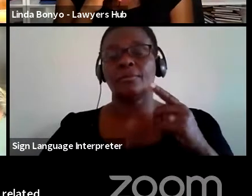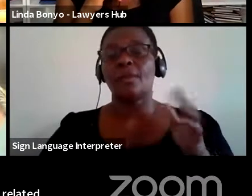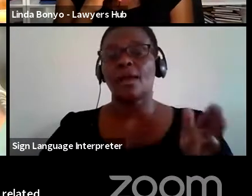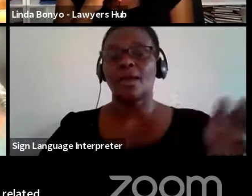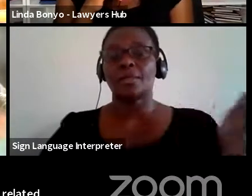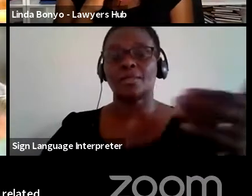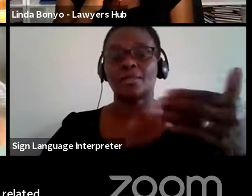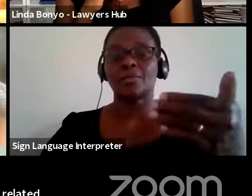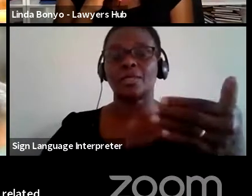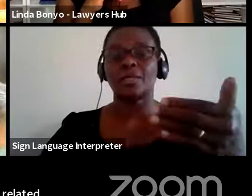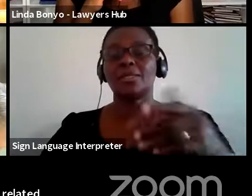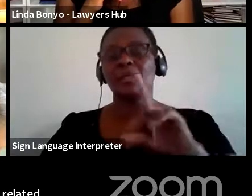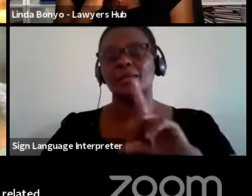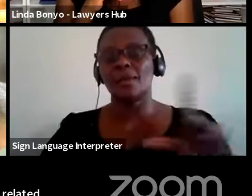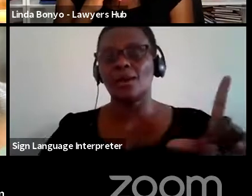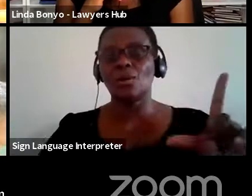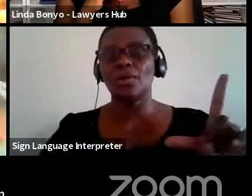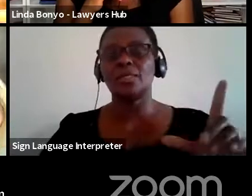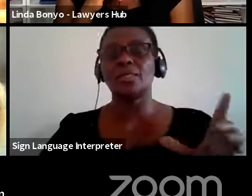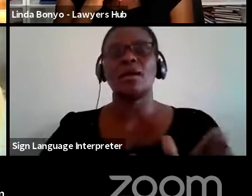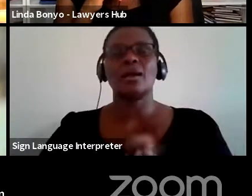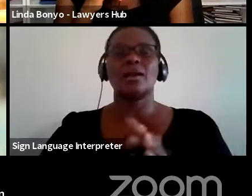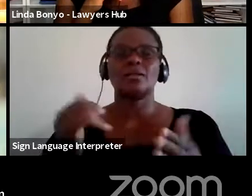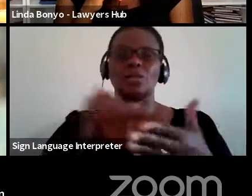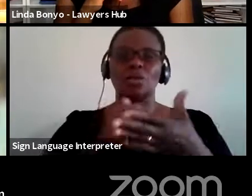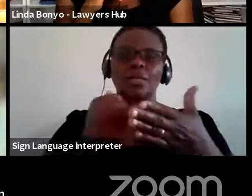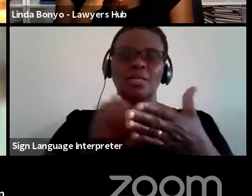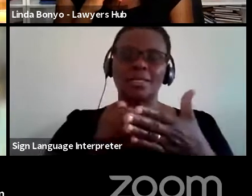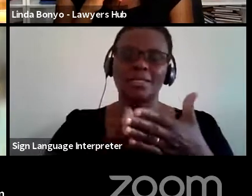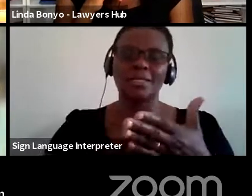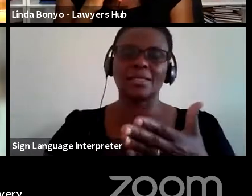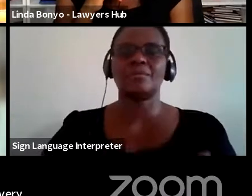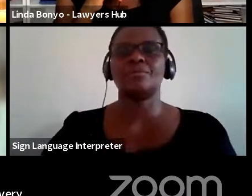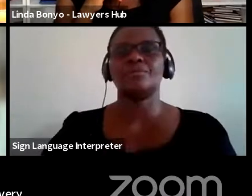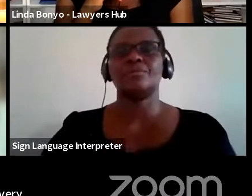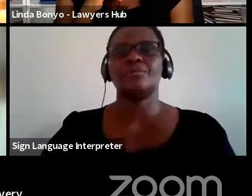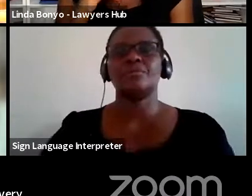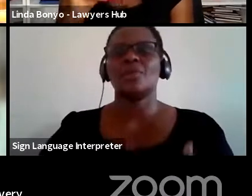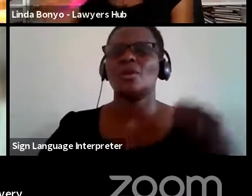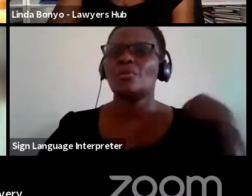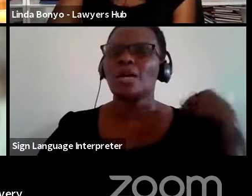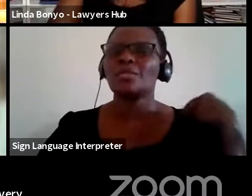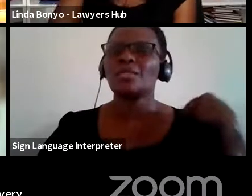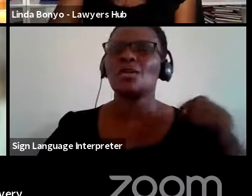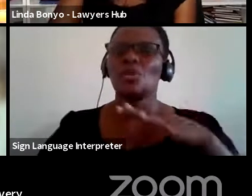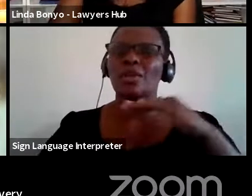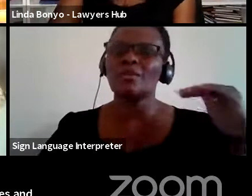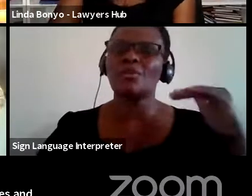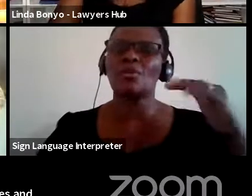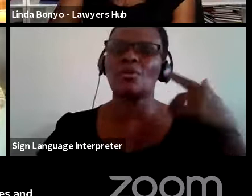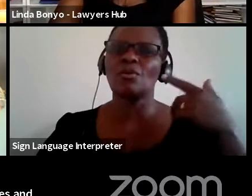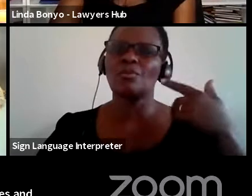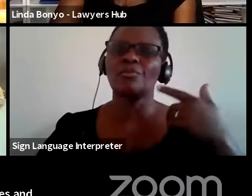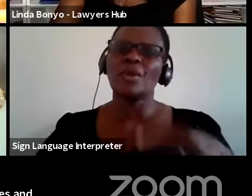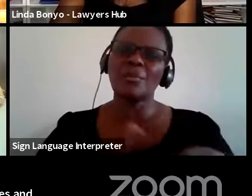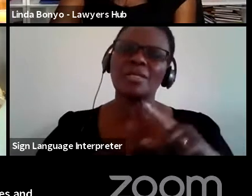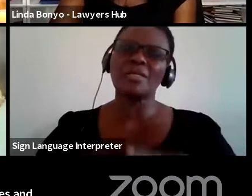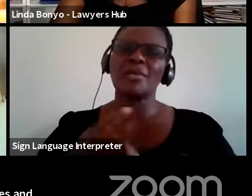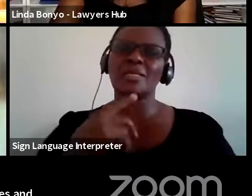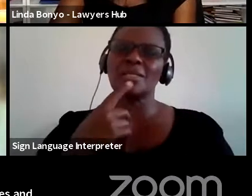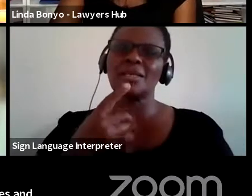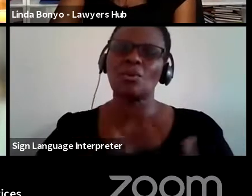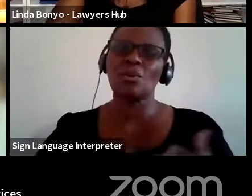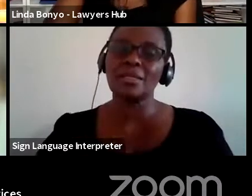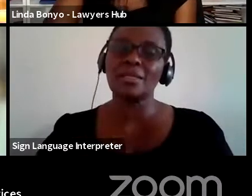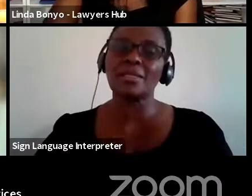context. So on a very practical level, participants suggested that notices and appeals processes should be conducted